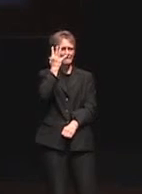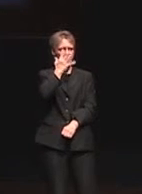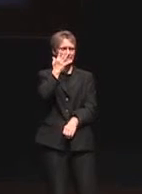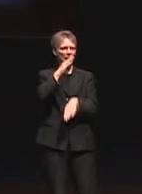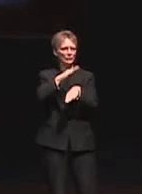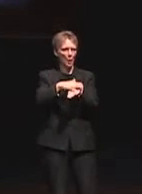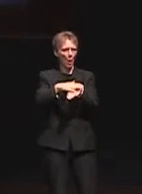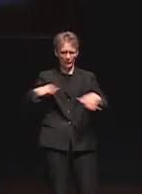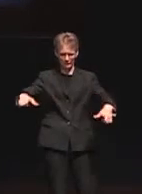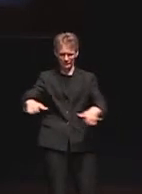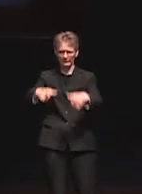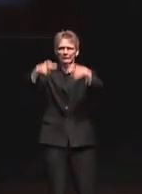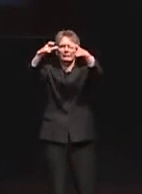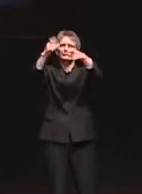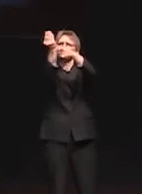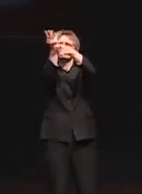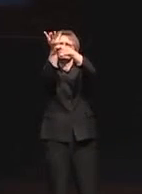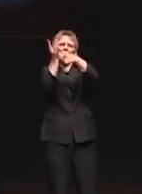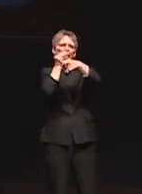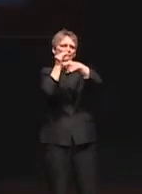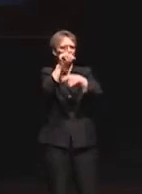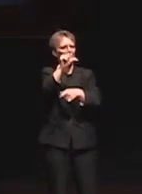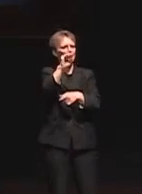lamppost. I said, wow, really?